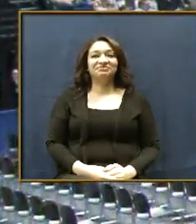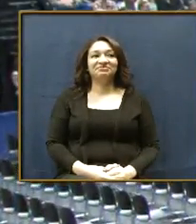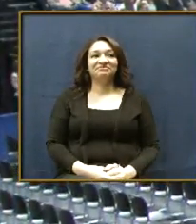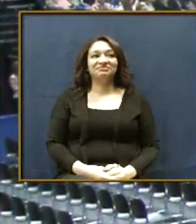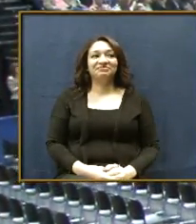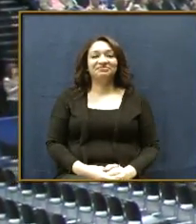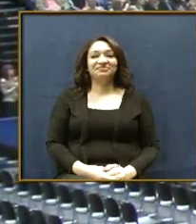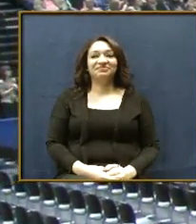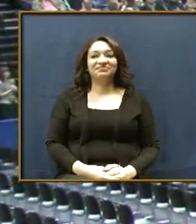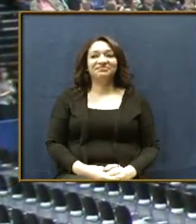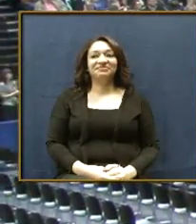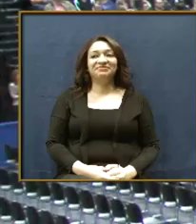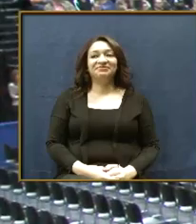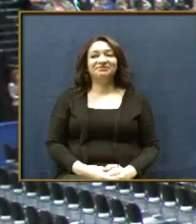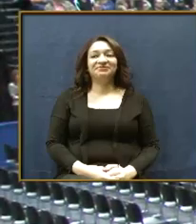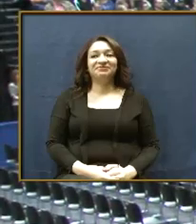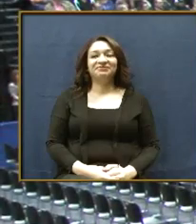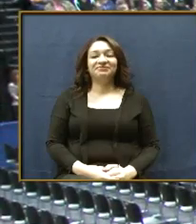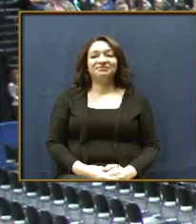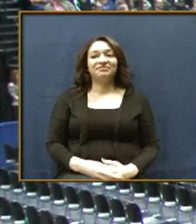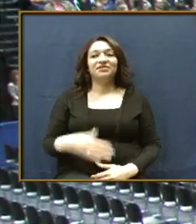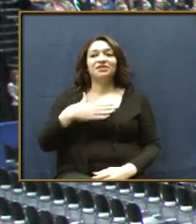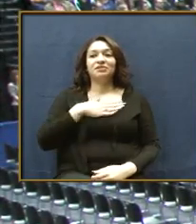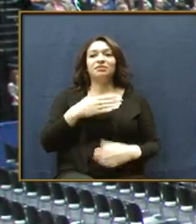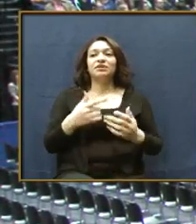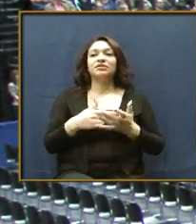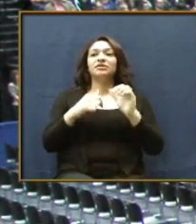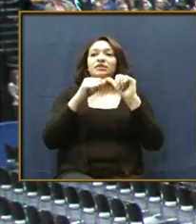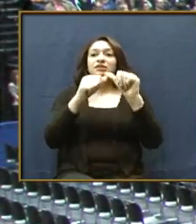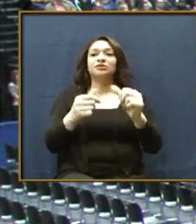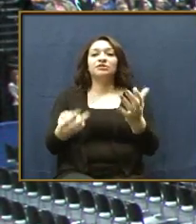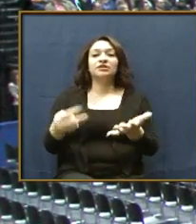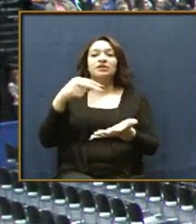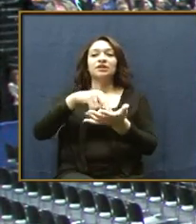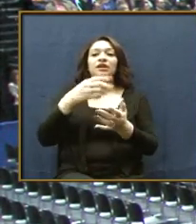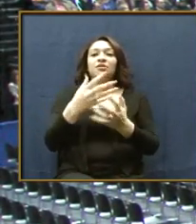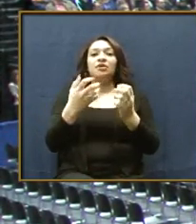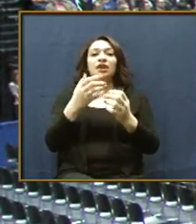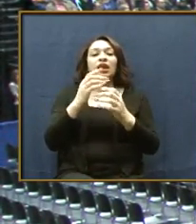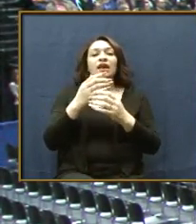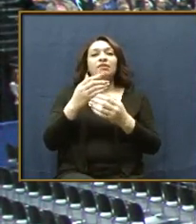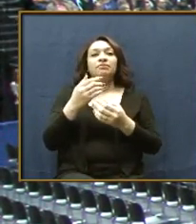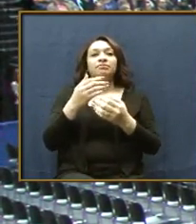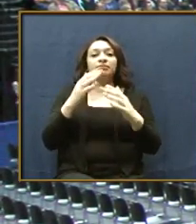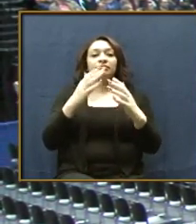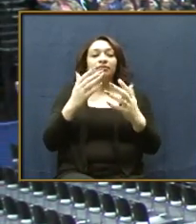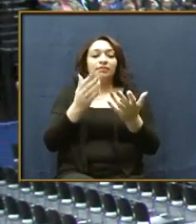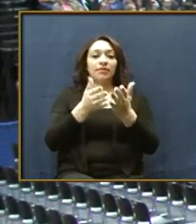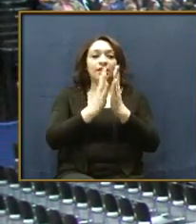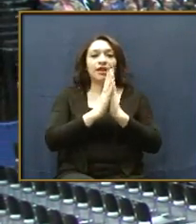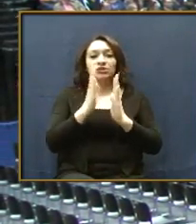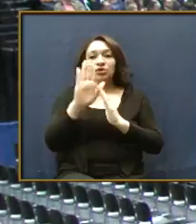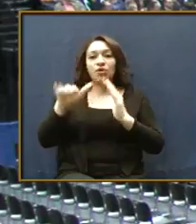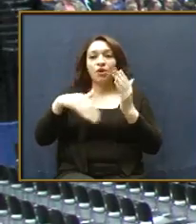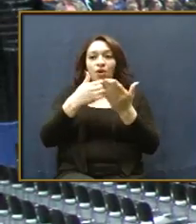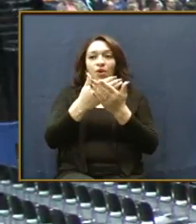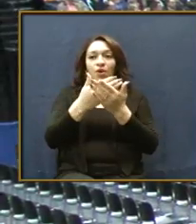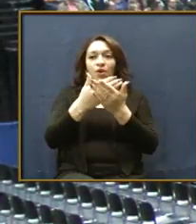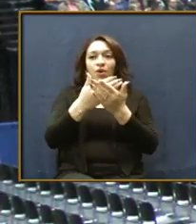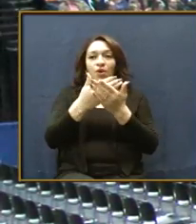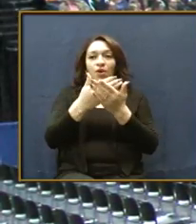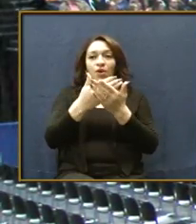If you would please continue to stand for me, graduates, I would like to ask all ASU alumni who are in the audience or on